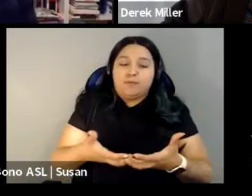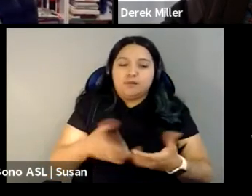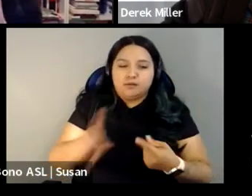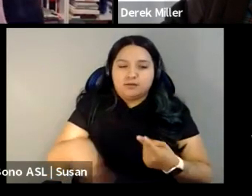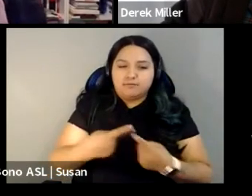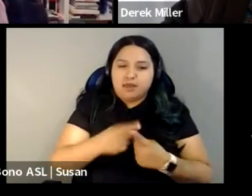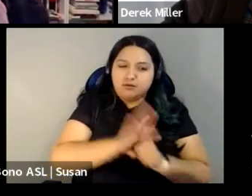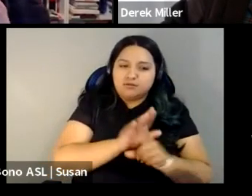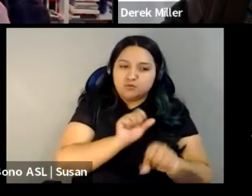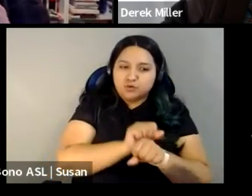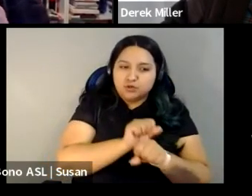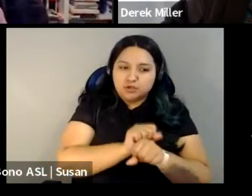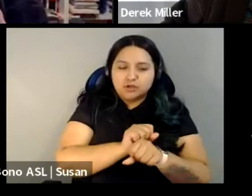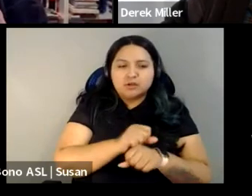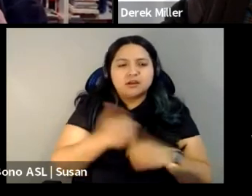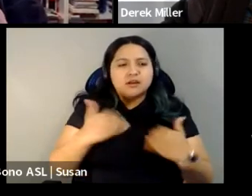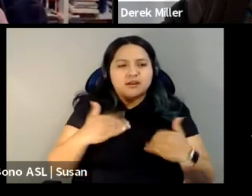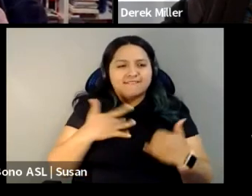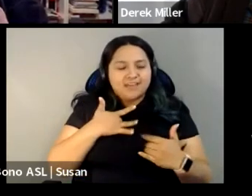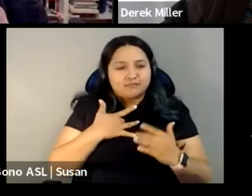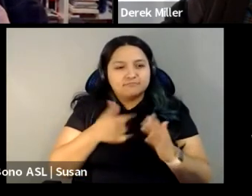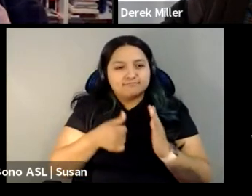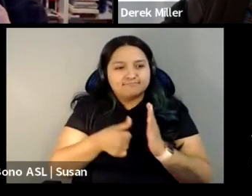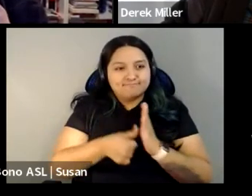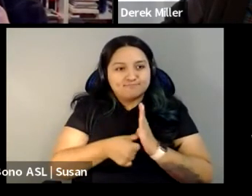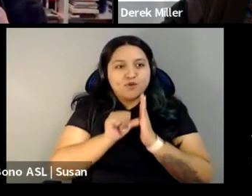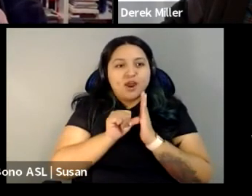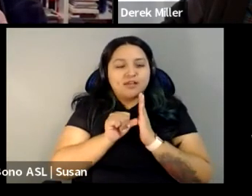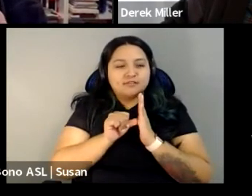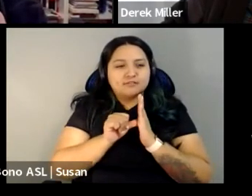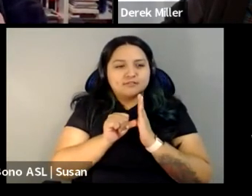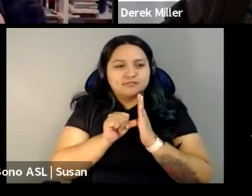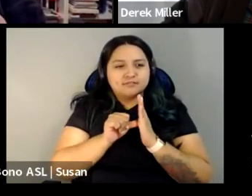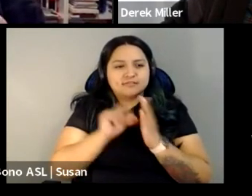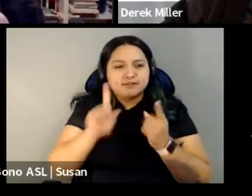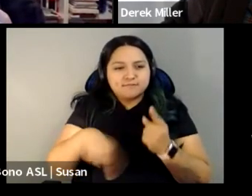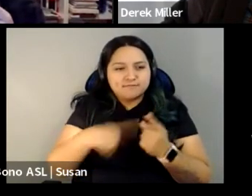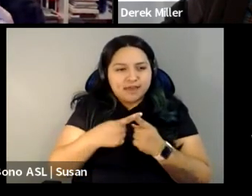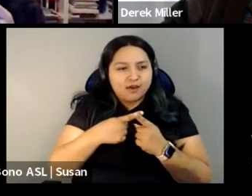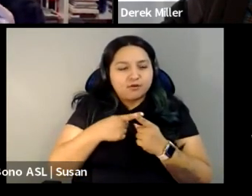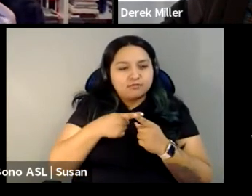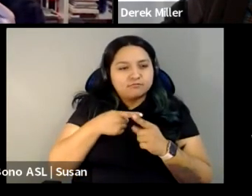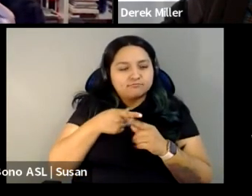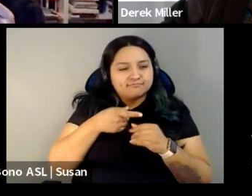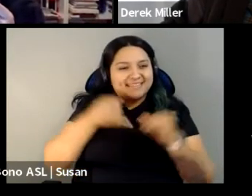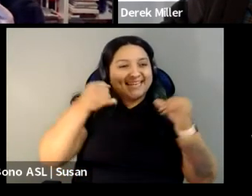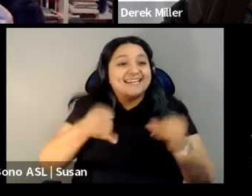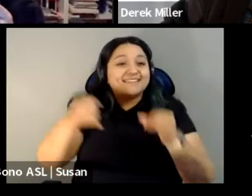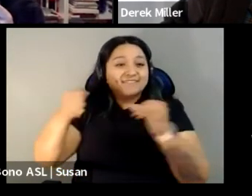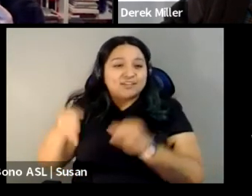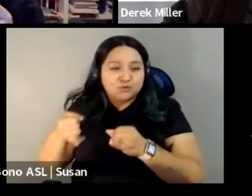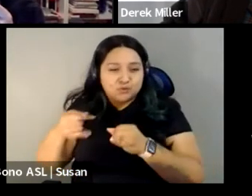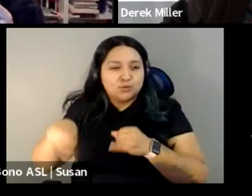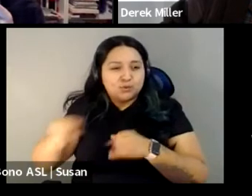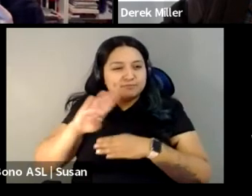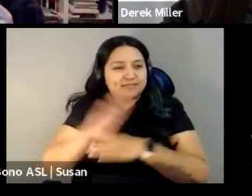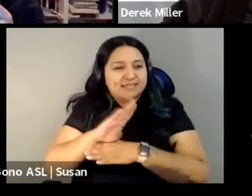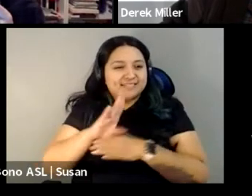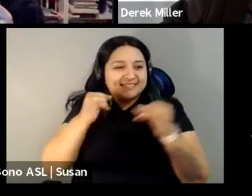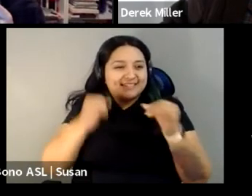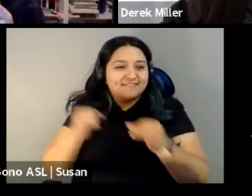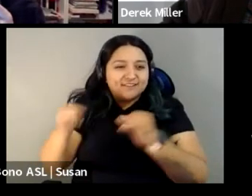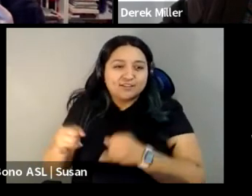by how measured your account is of those enterprising individuals who